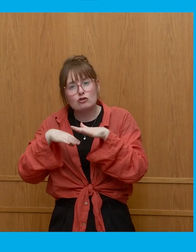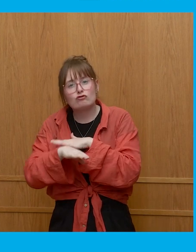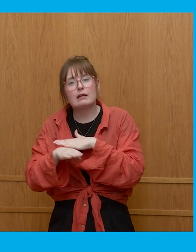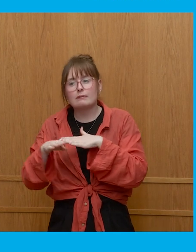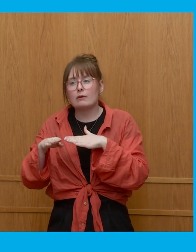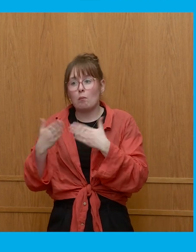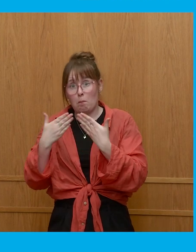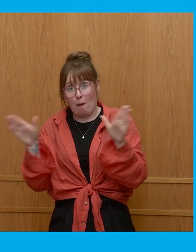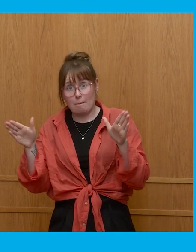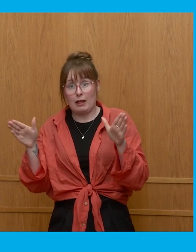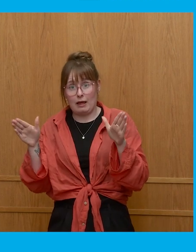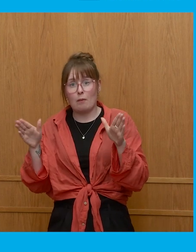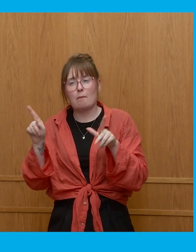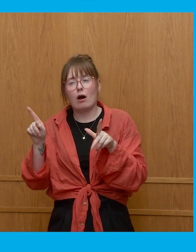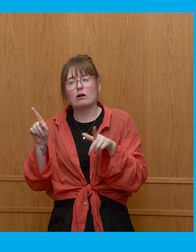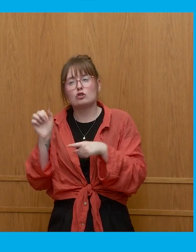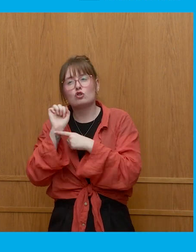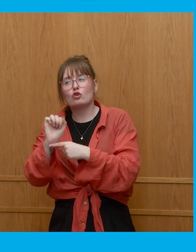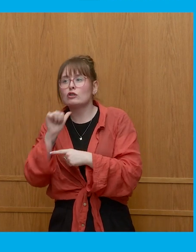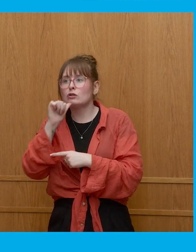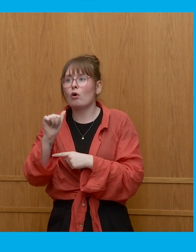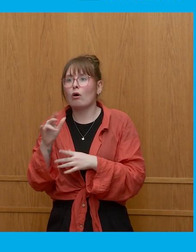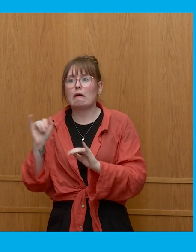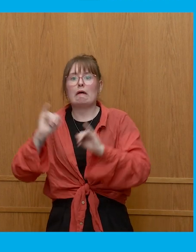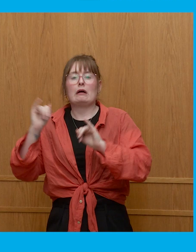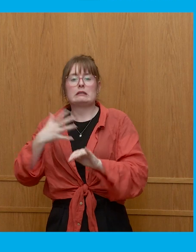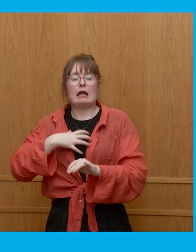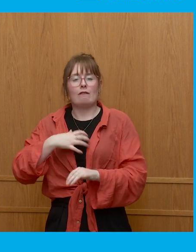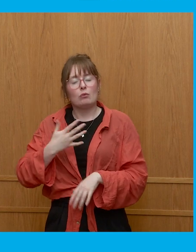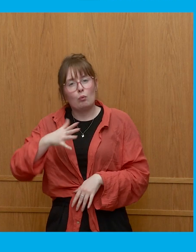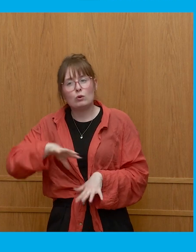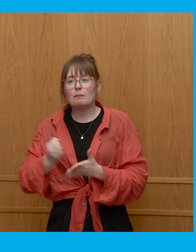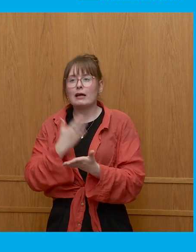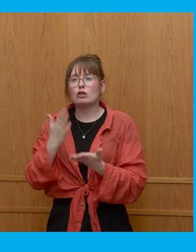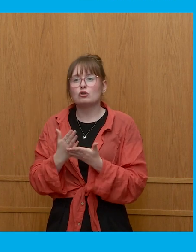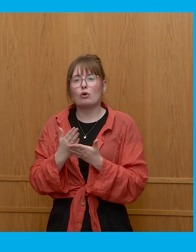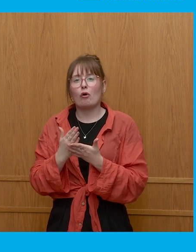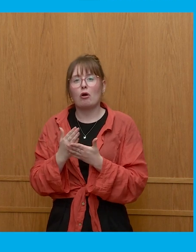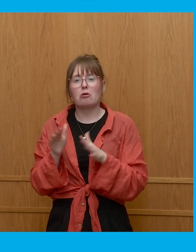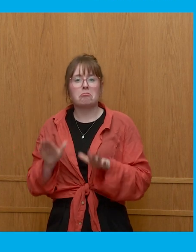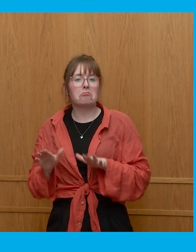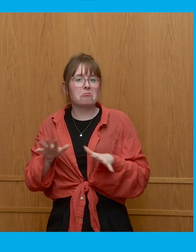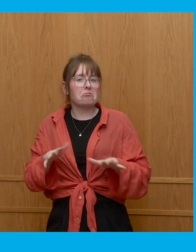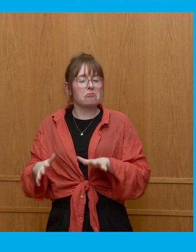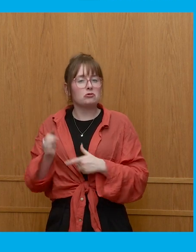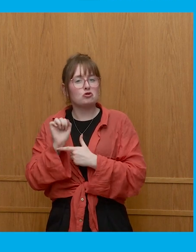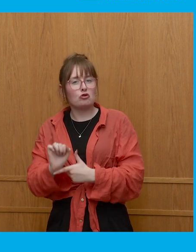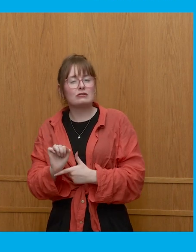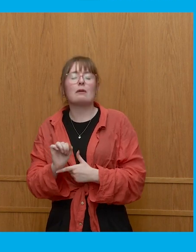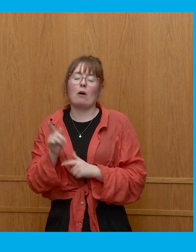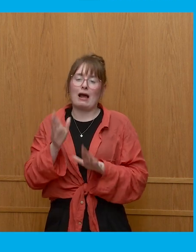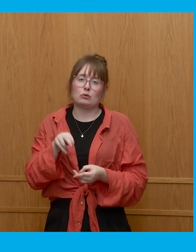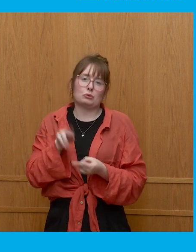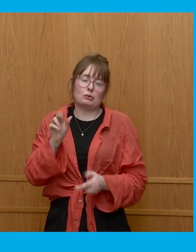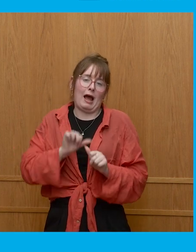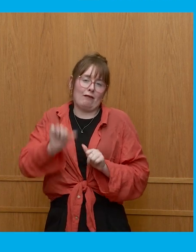have the security. Not so terrible, no? We try to make it as little as possible. Then it had to be increased